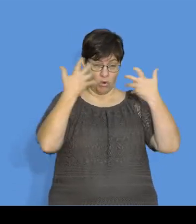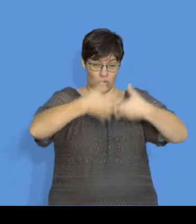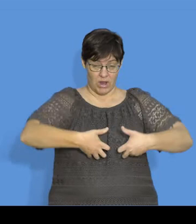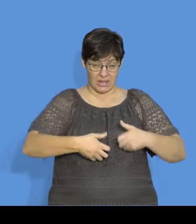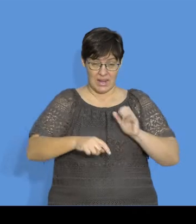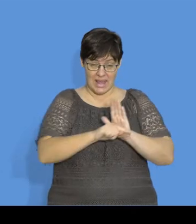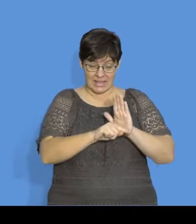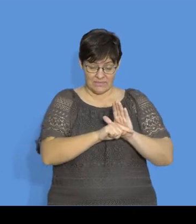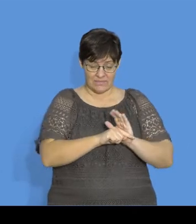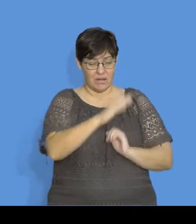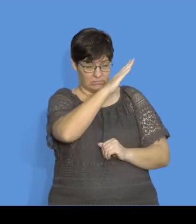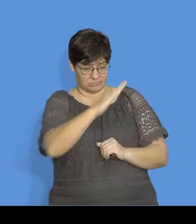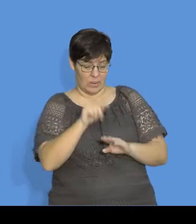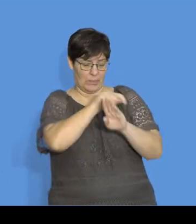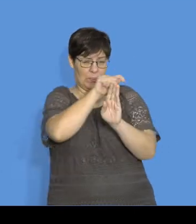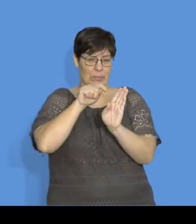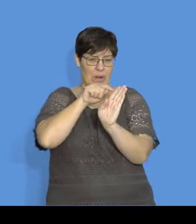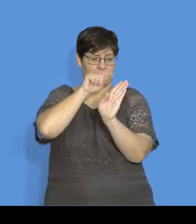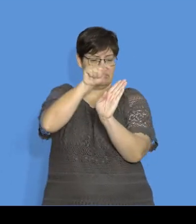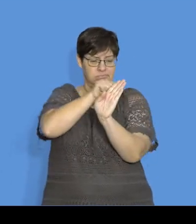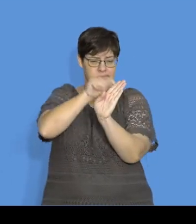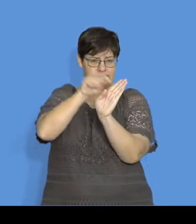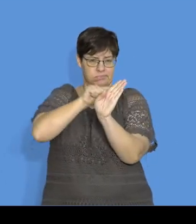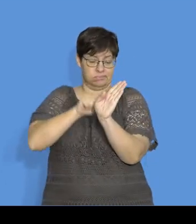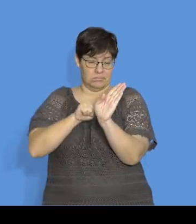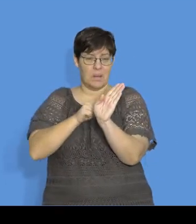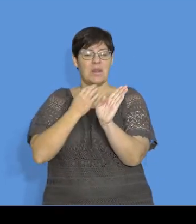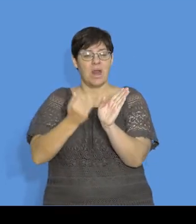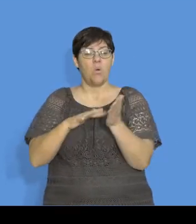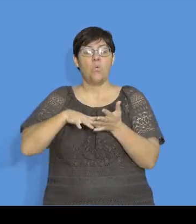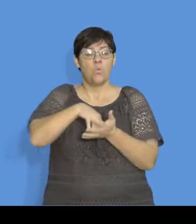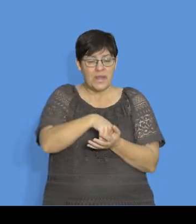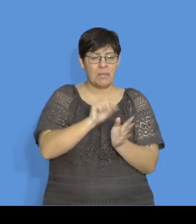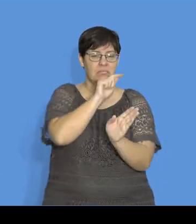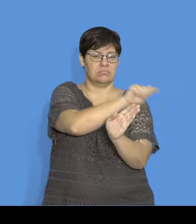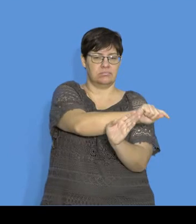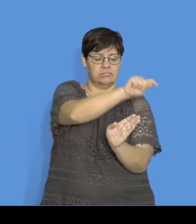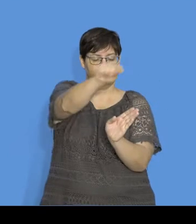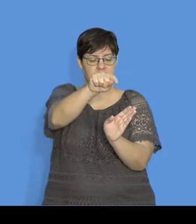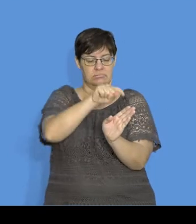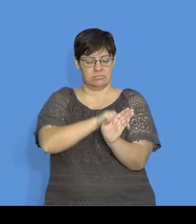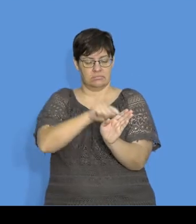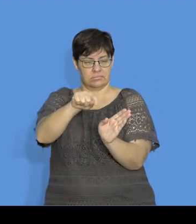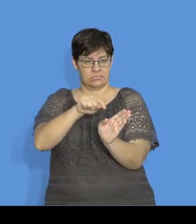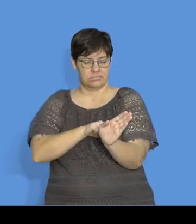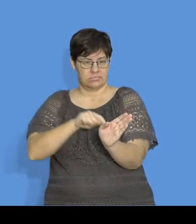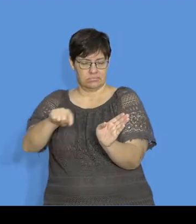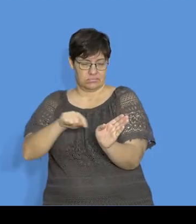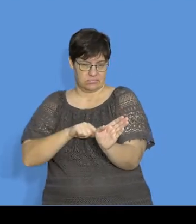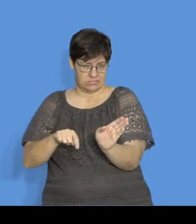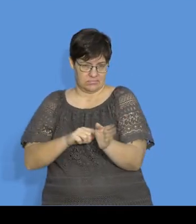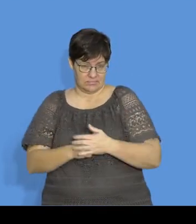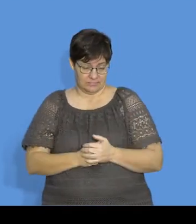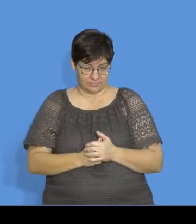line. Hence, we can conclude a weak negative correlation or